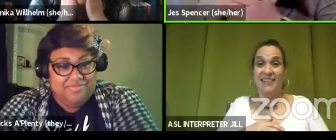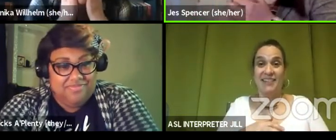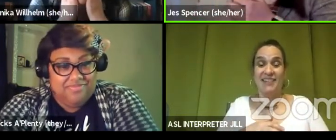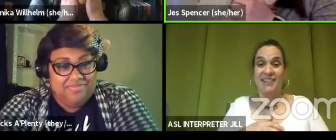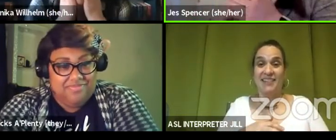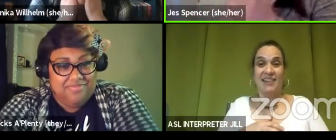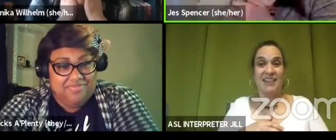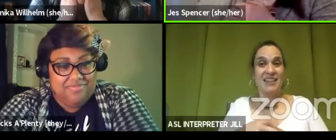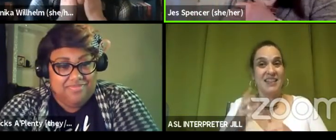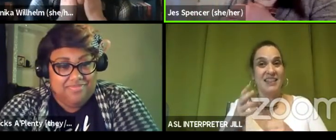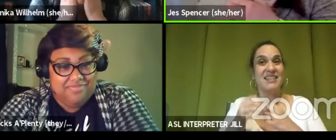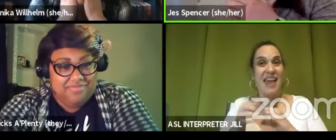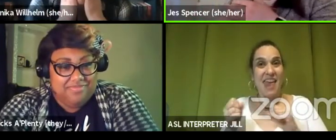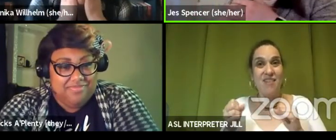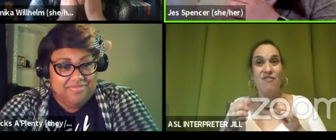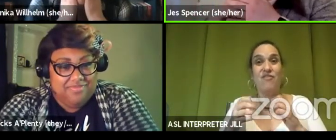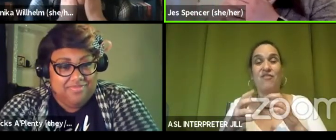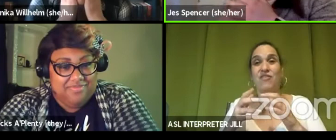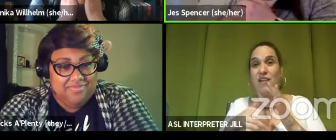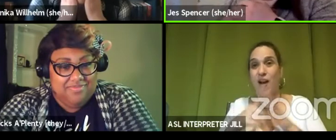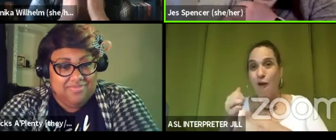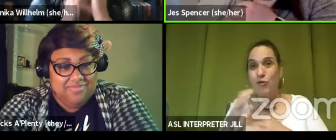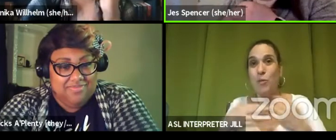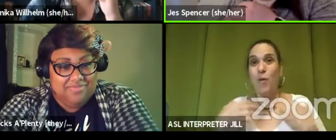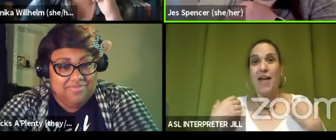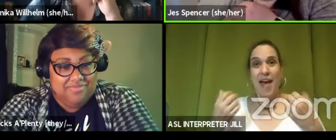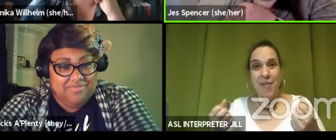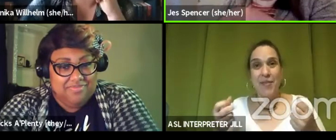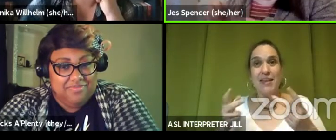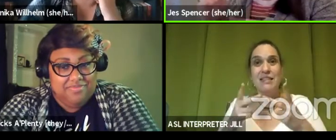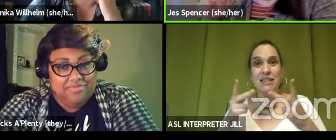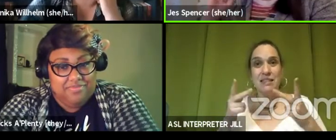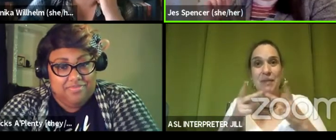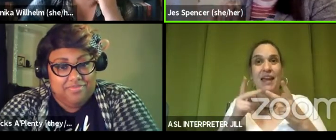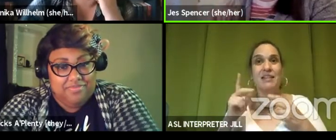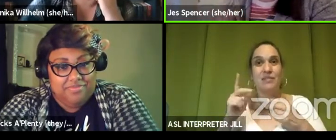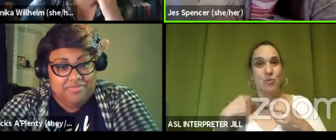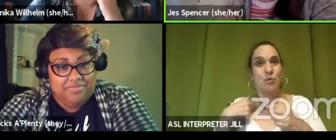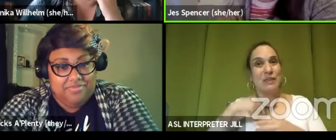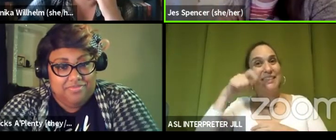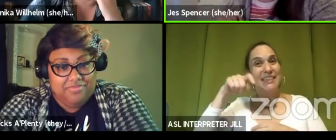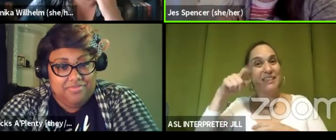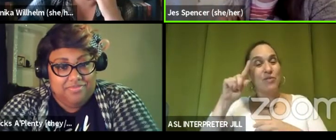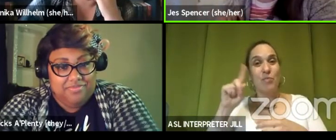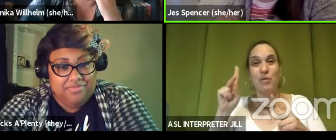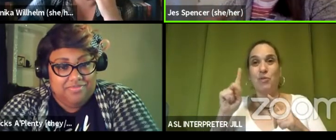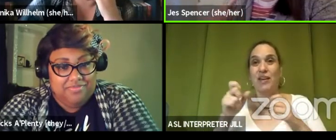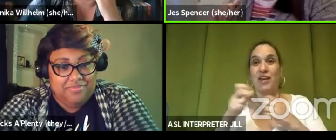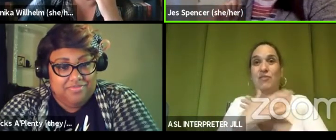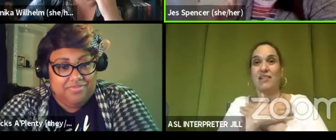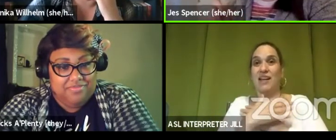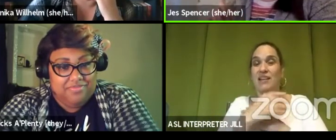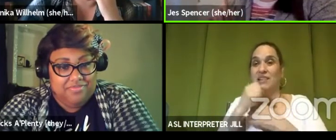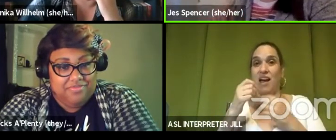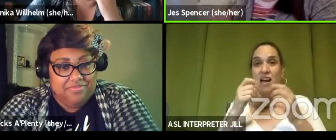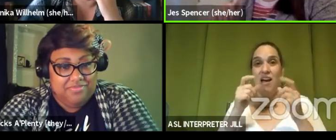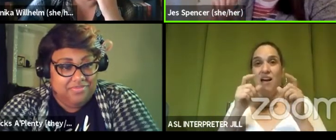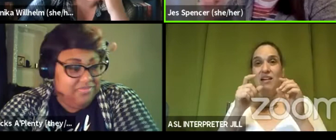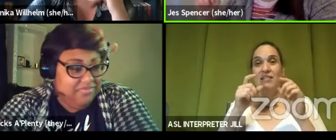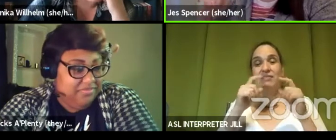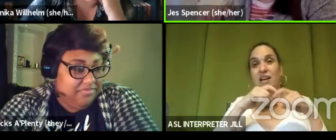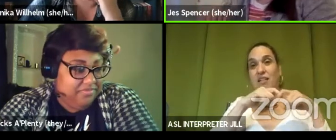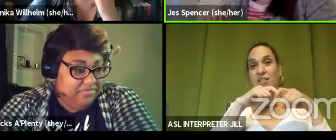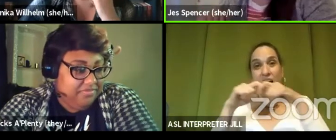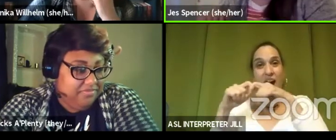comfortable, healthy space where people can relax, right? It does not need to be a closet with a chair in it with